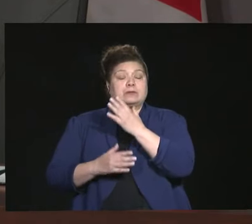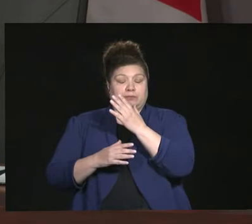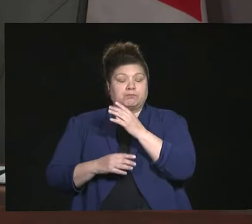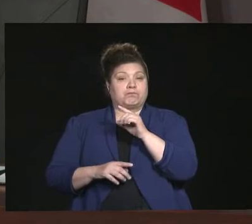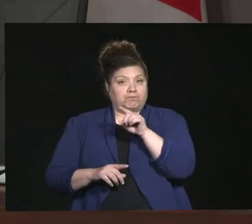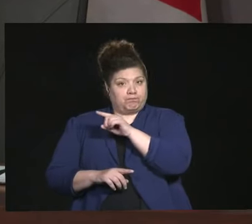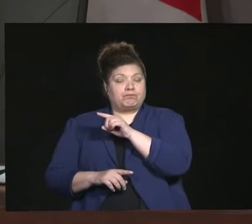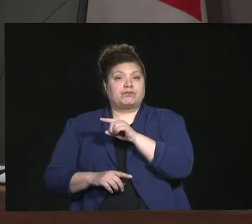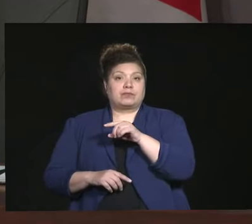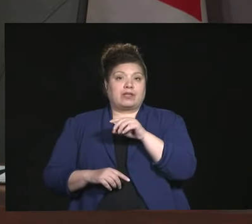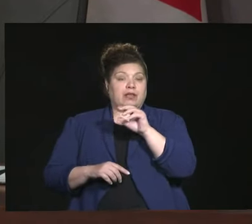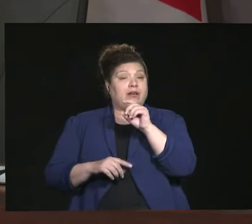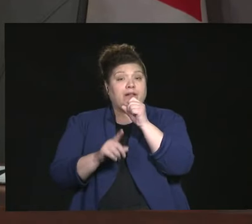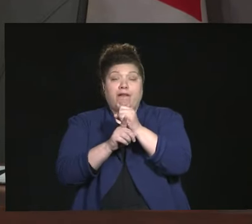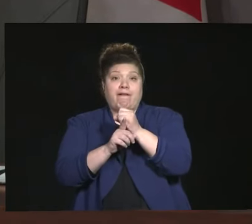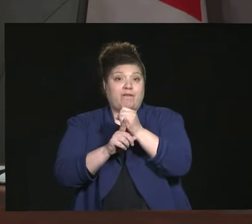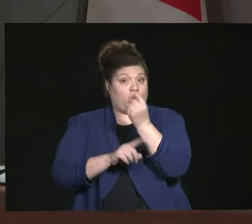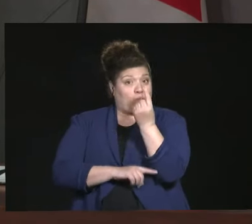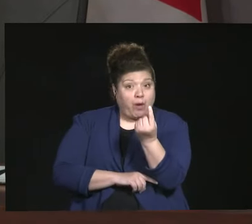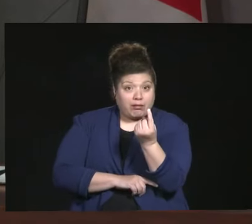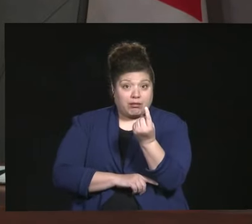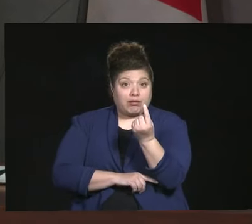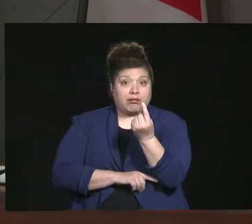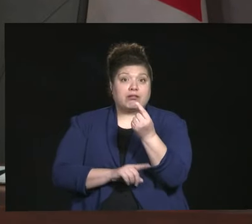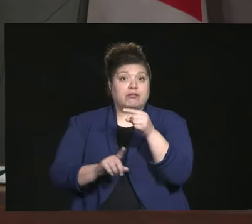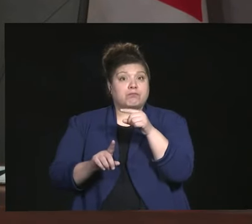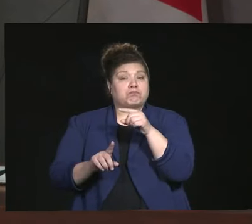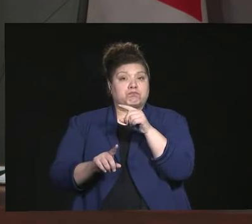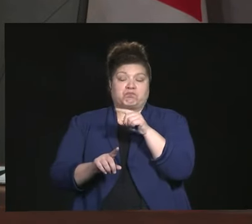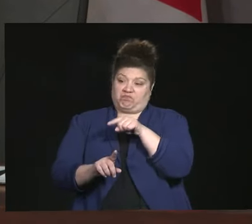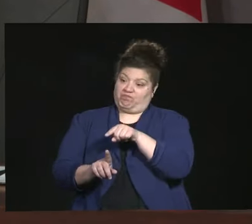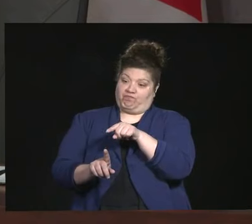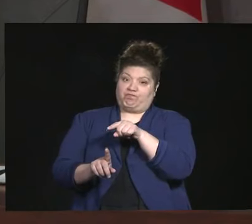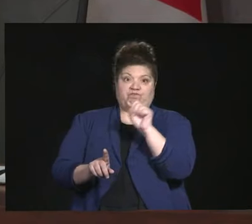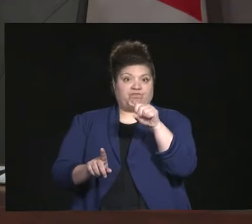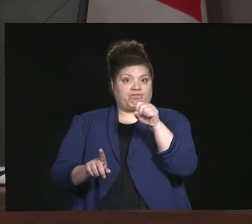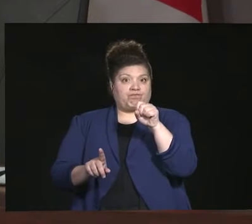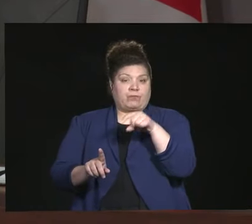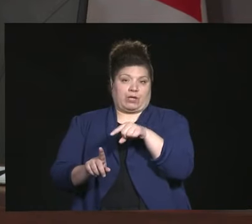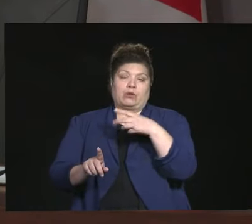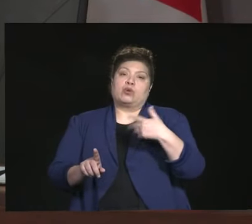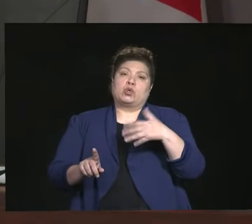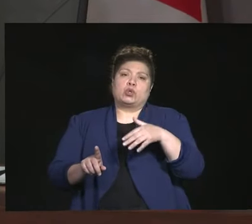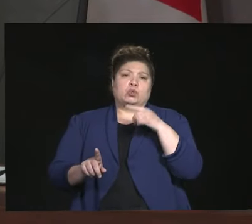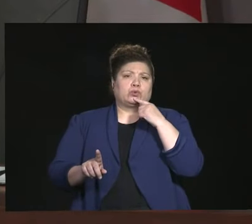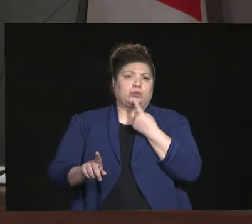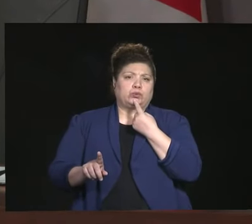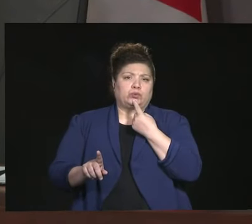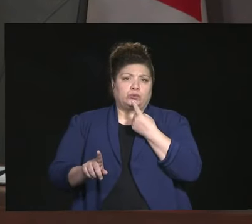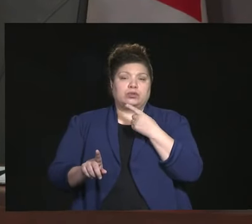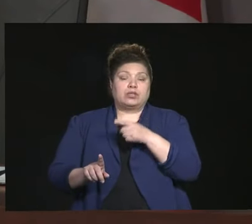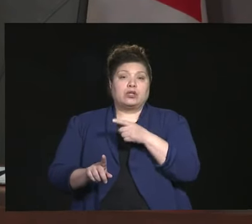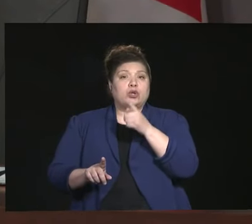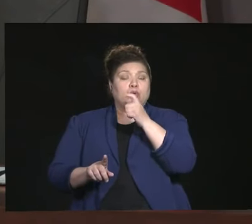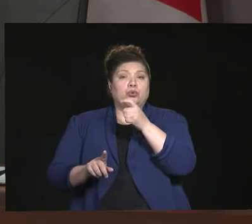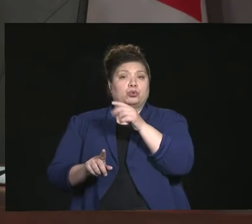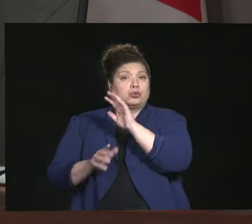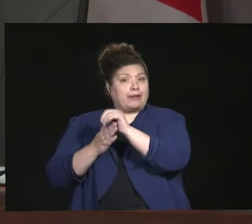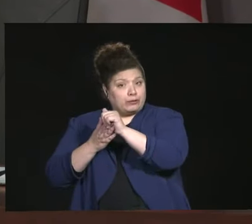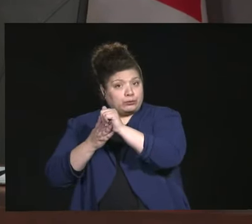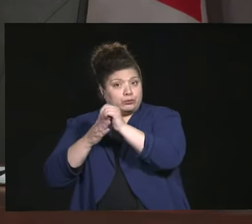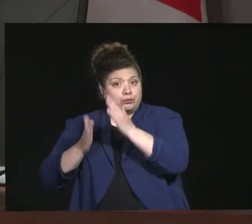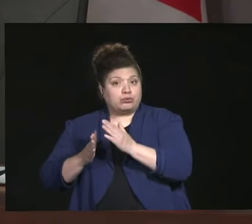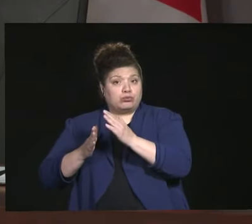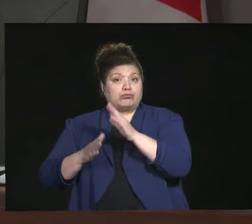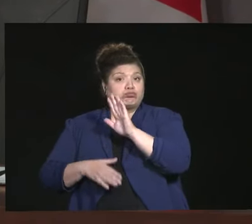communities is extremely serious. And the leadership in the communities have taken very